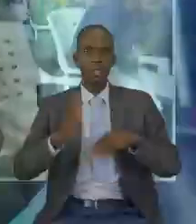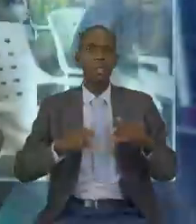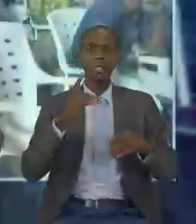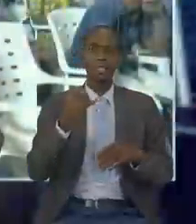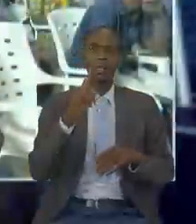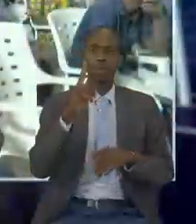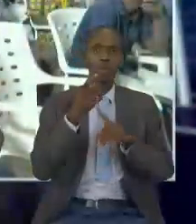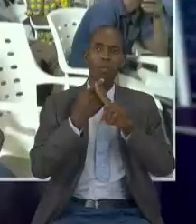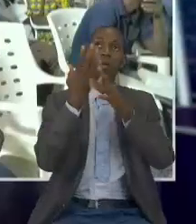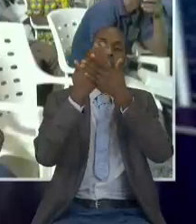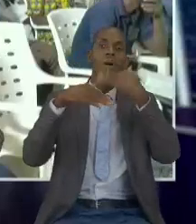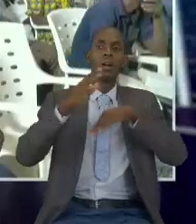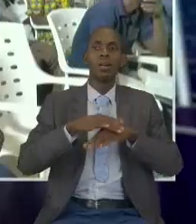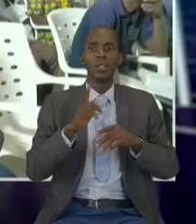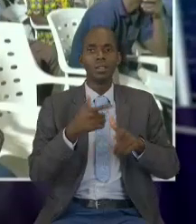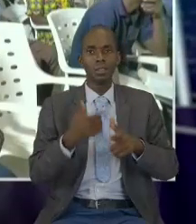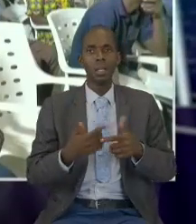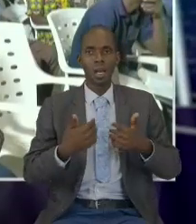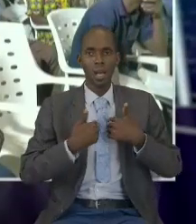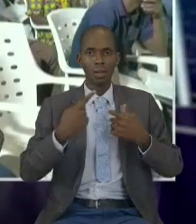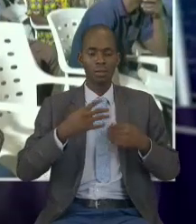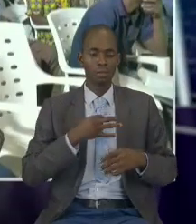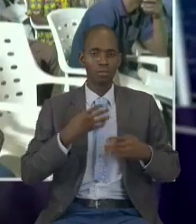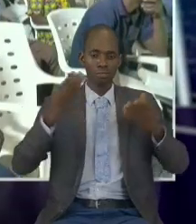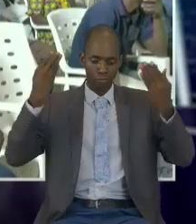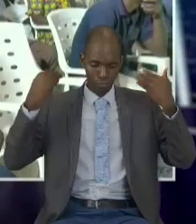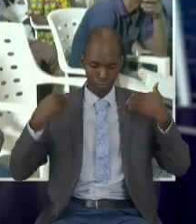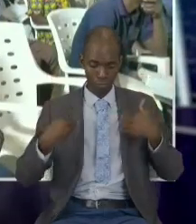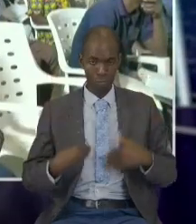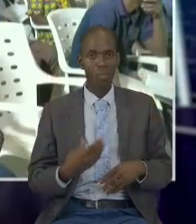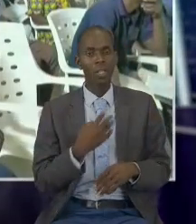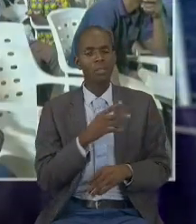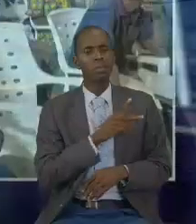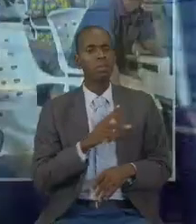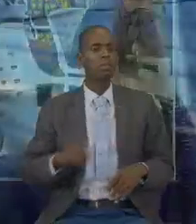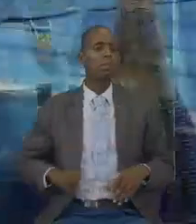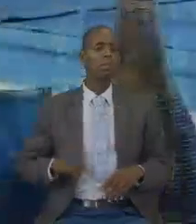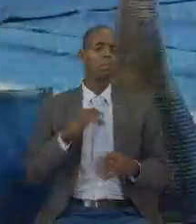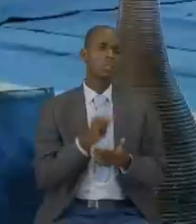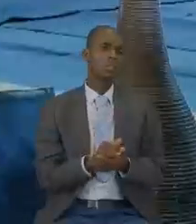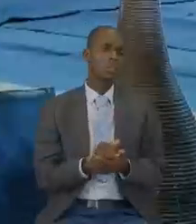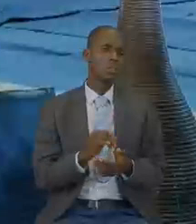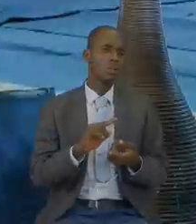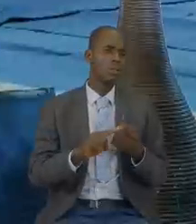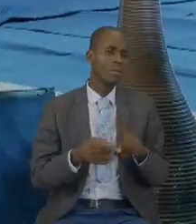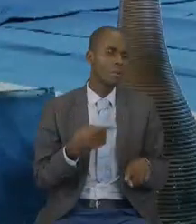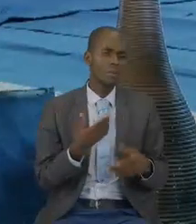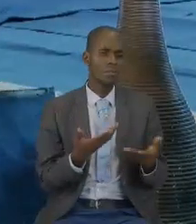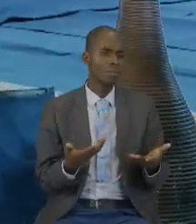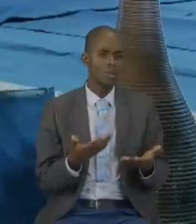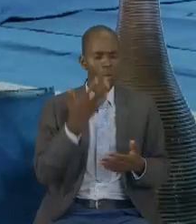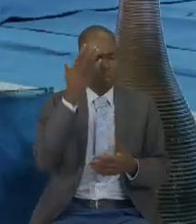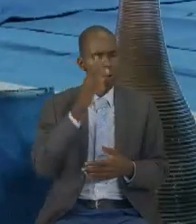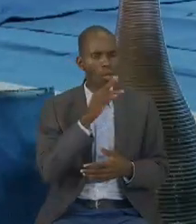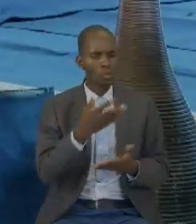And then he put it on, and the king said, friend, why are you here